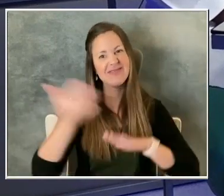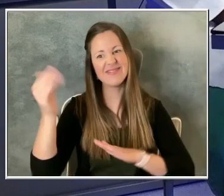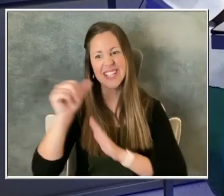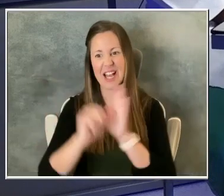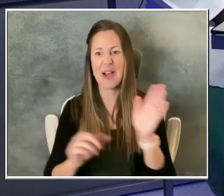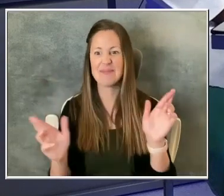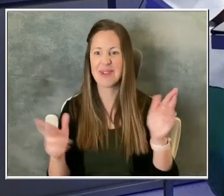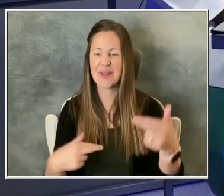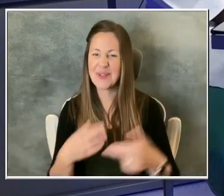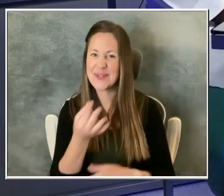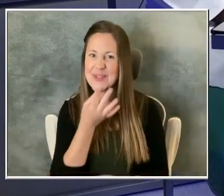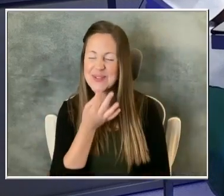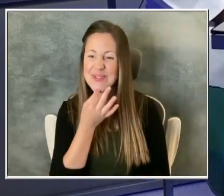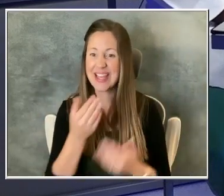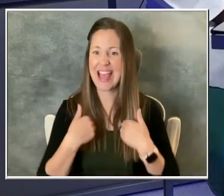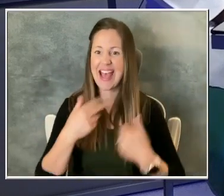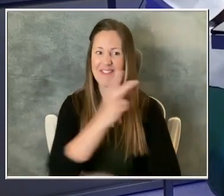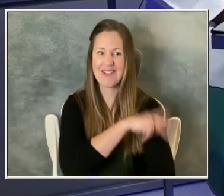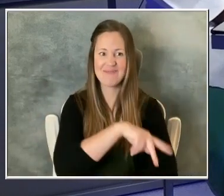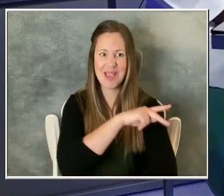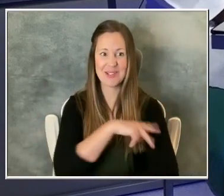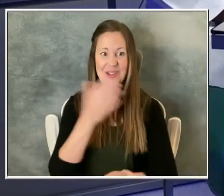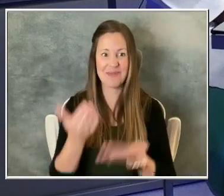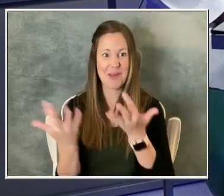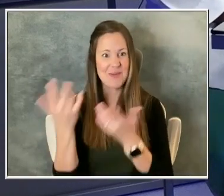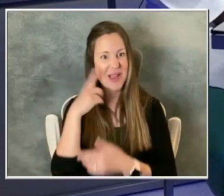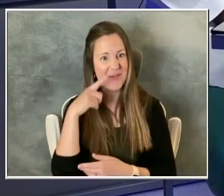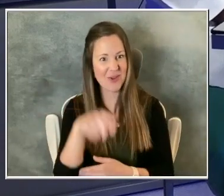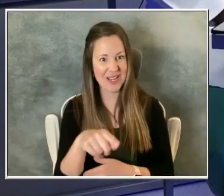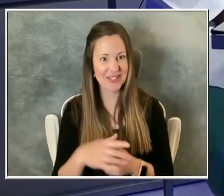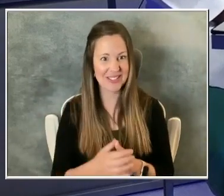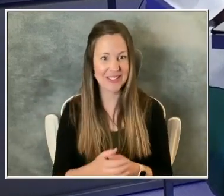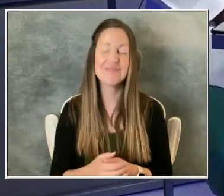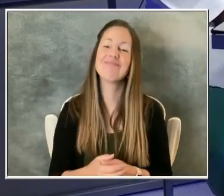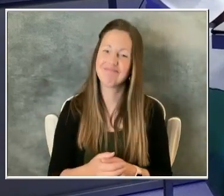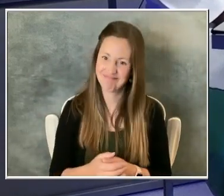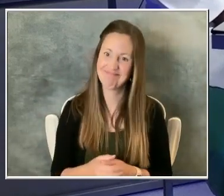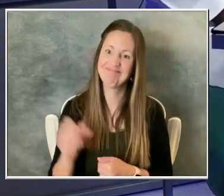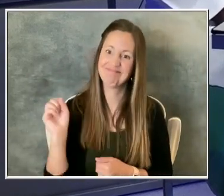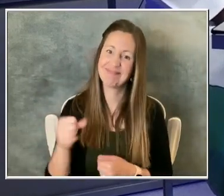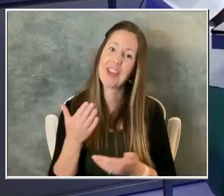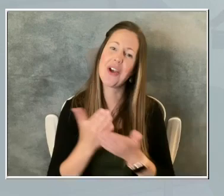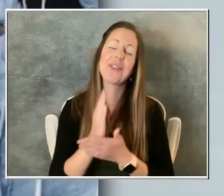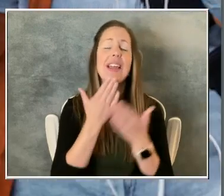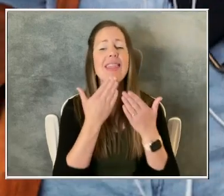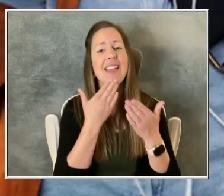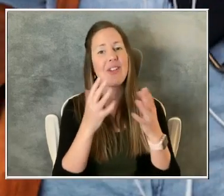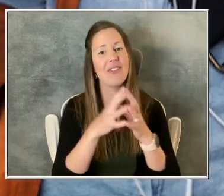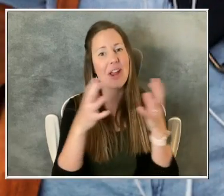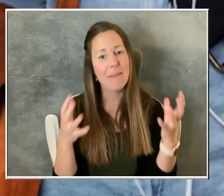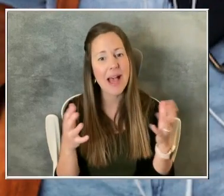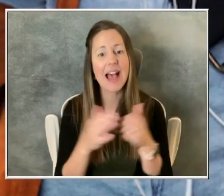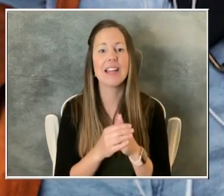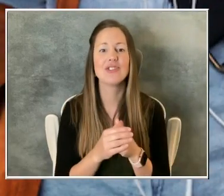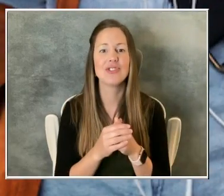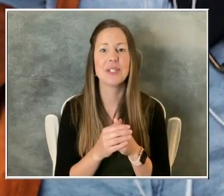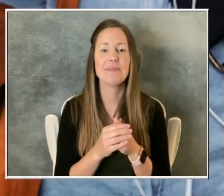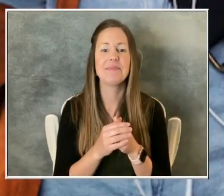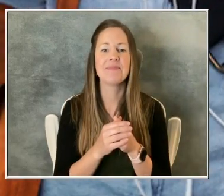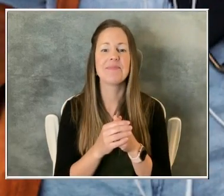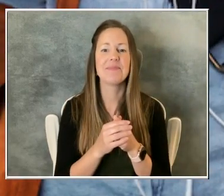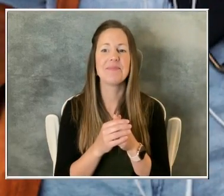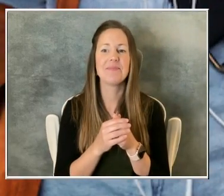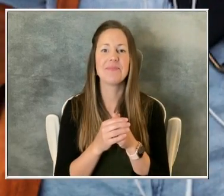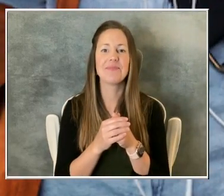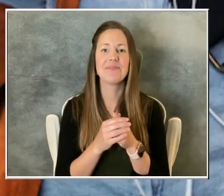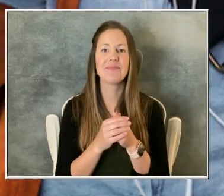you have a patient, I think, who may be waiting for you pretty closely. Absolutely. All right. Thank you very much, Dr. Holzberlein. Thanks for being on the program. Thanks for letting me mess with you